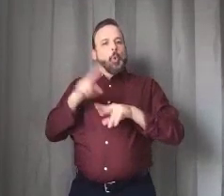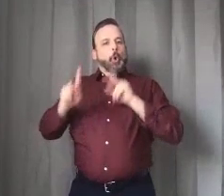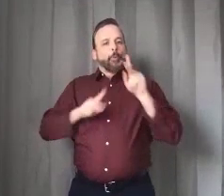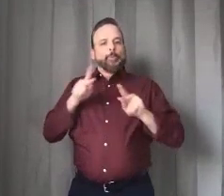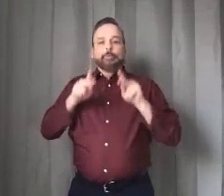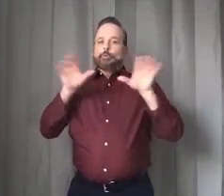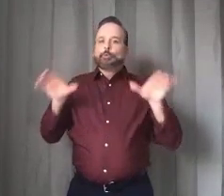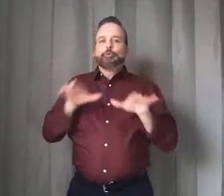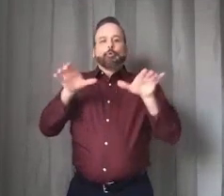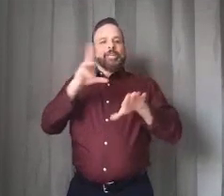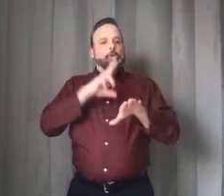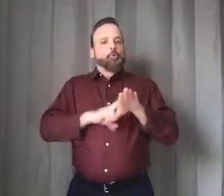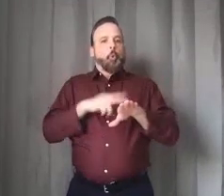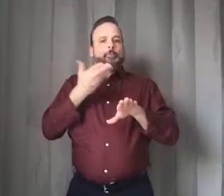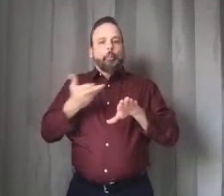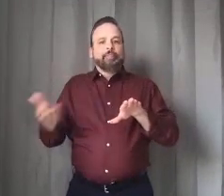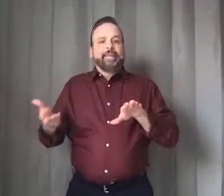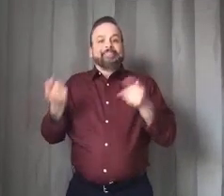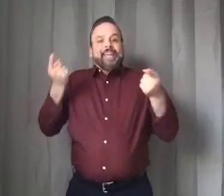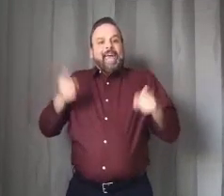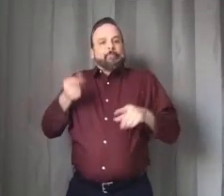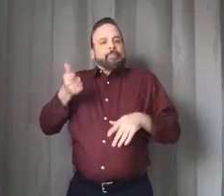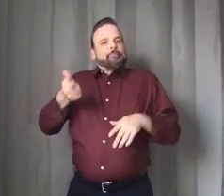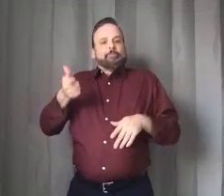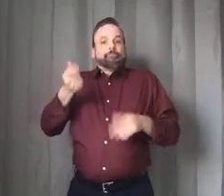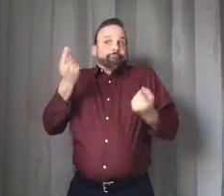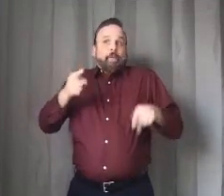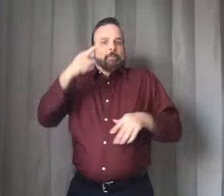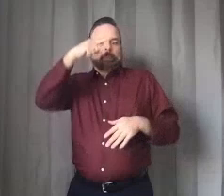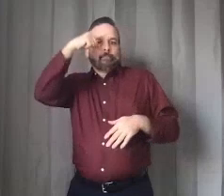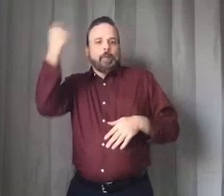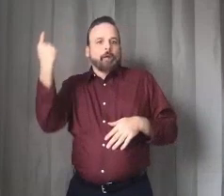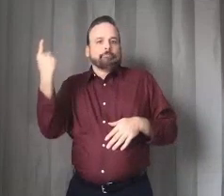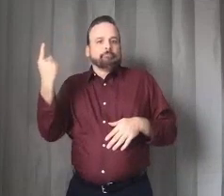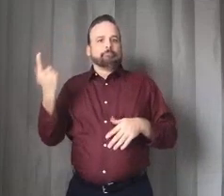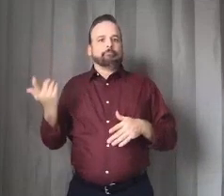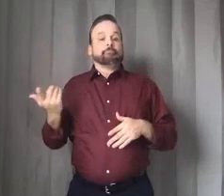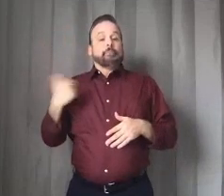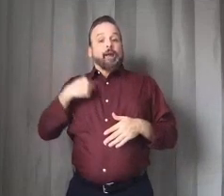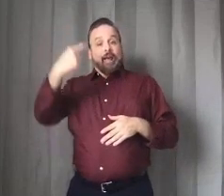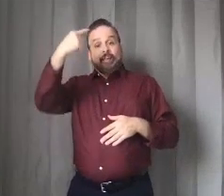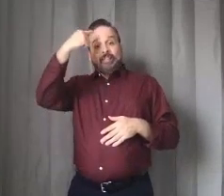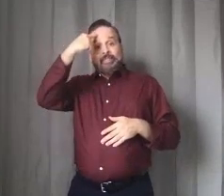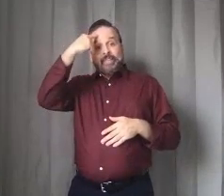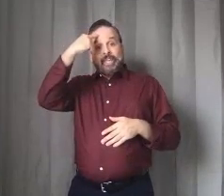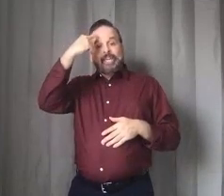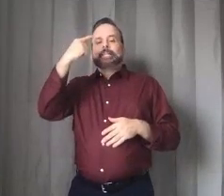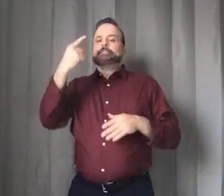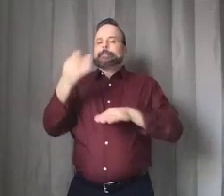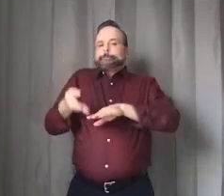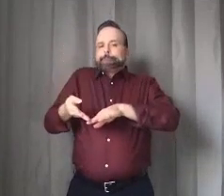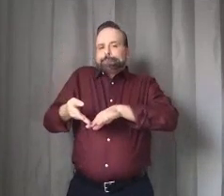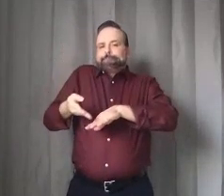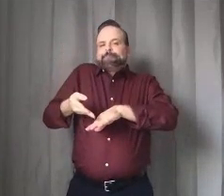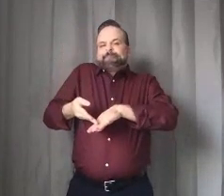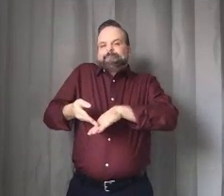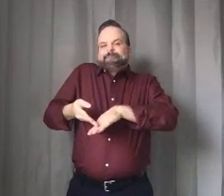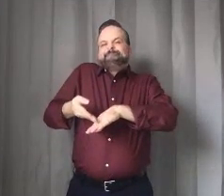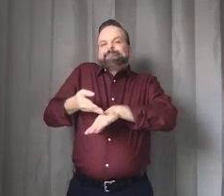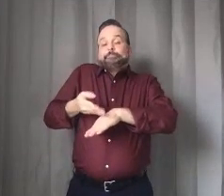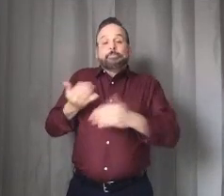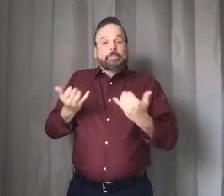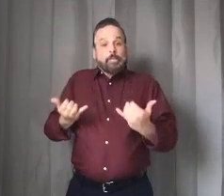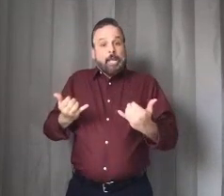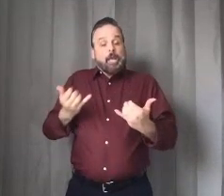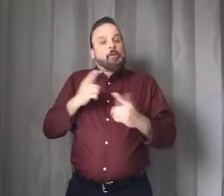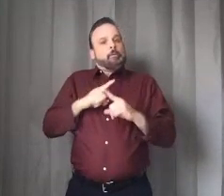normal things that happen to be Black kids. And so I think we're getting a little bit better with that right now, but we